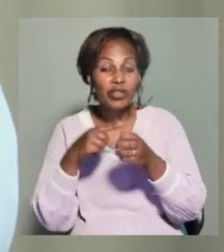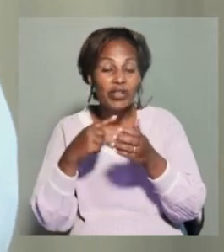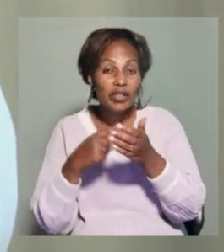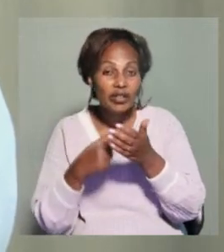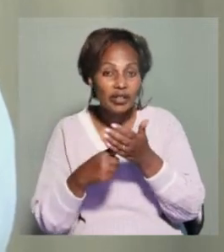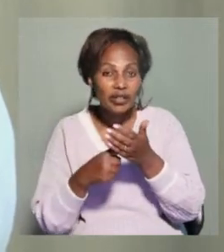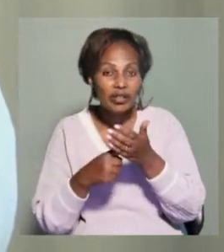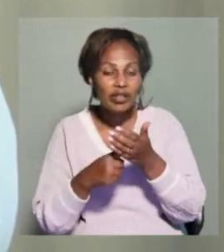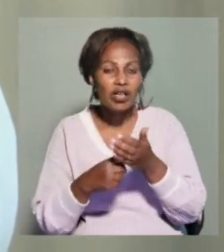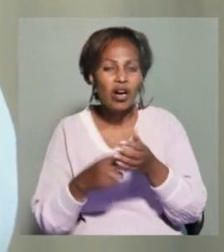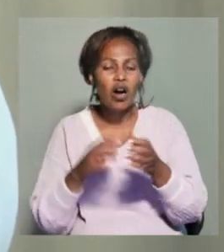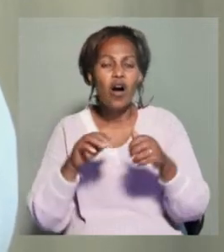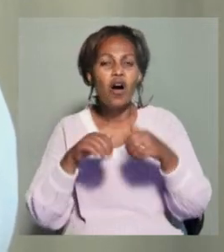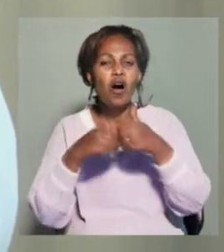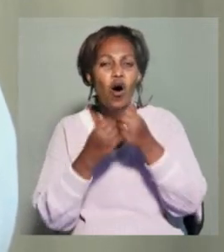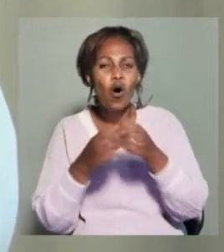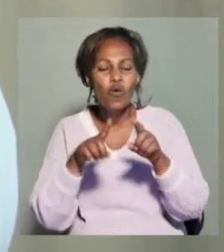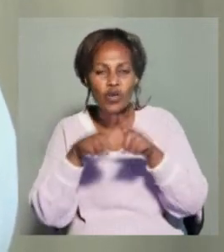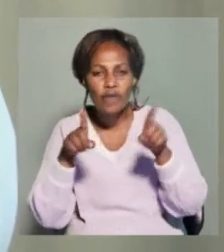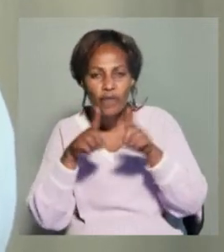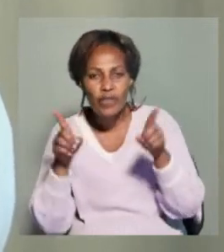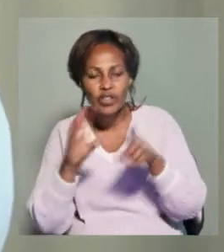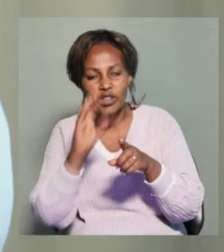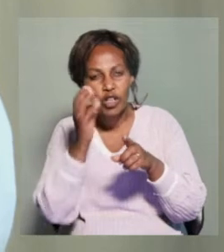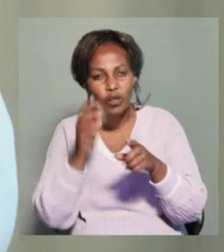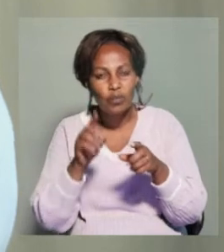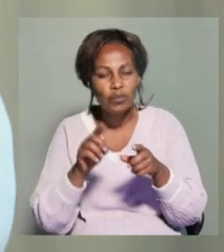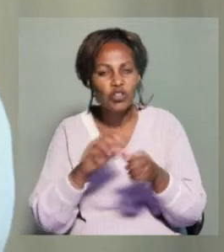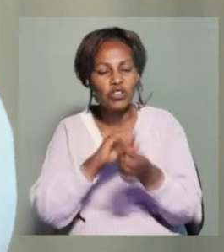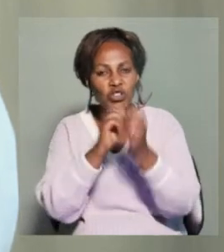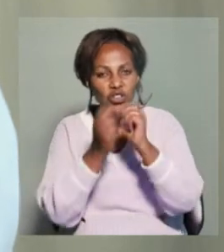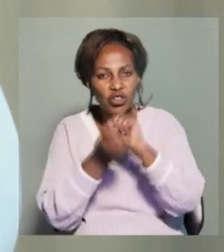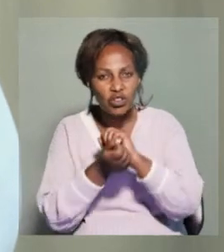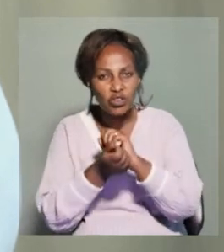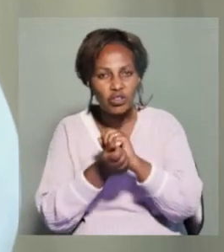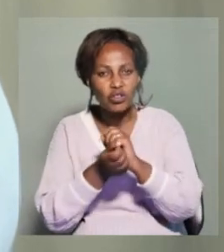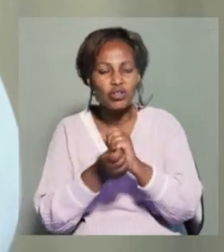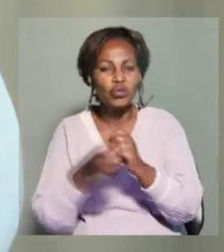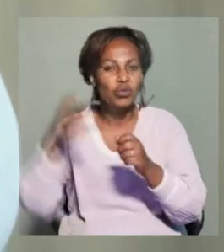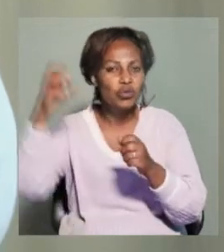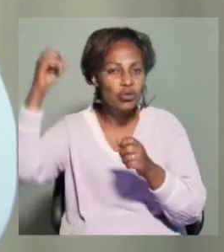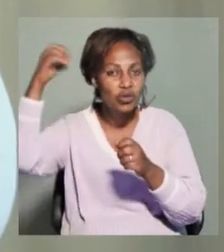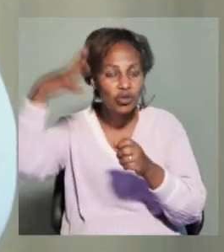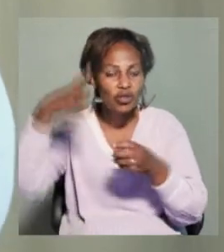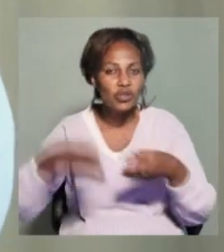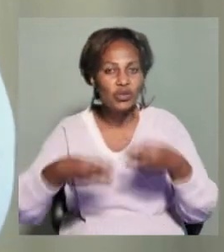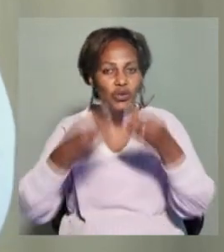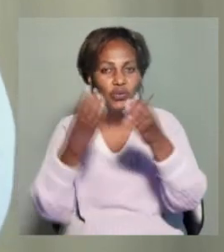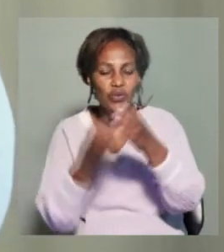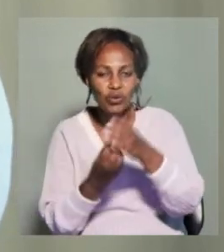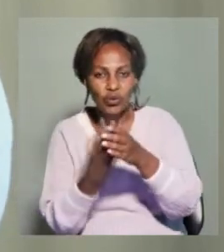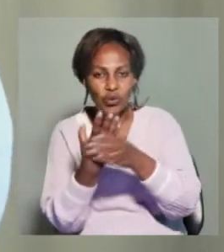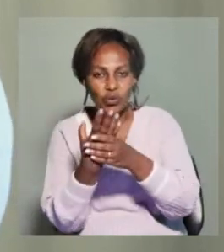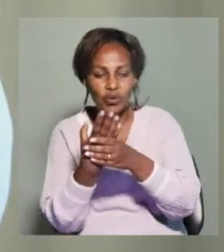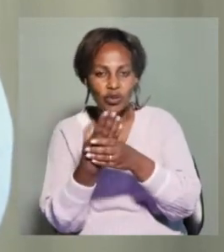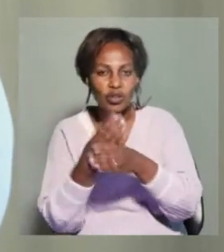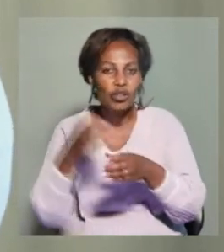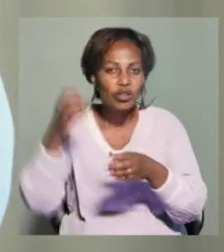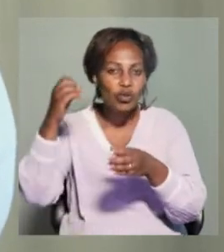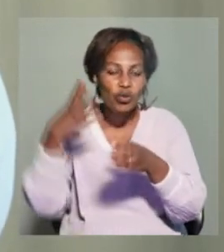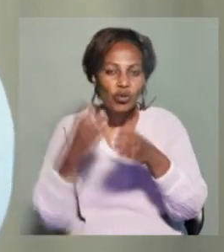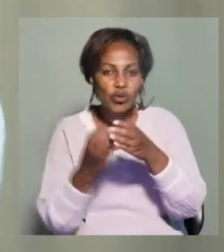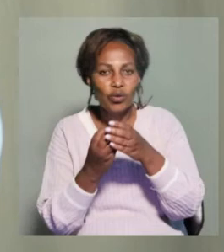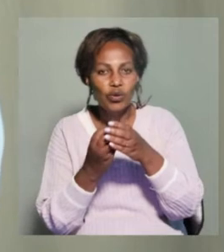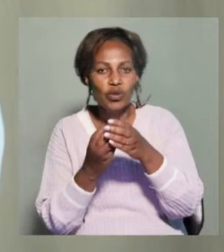change a given electrical energy into light form. You know, we use light bulbs